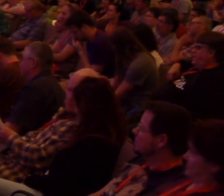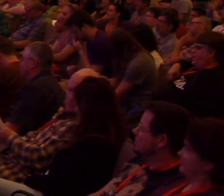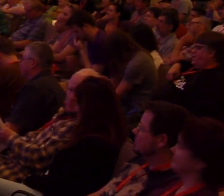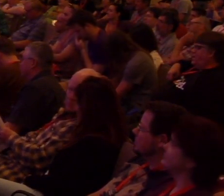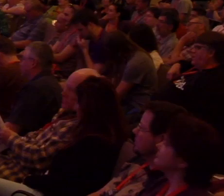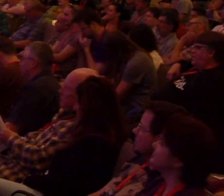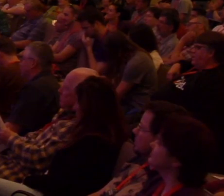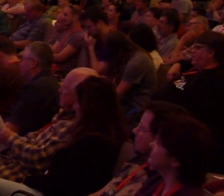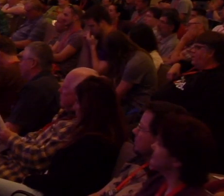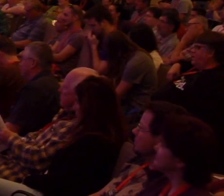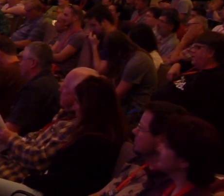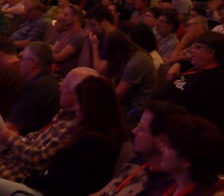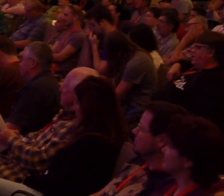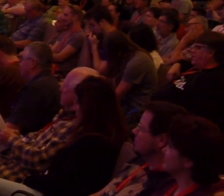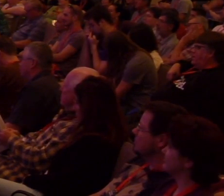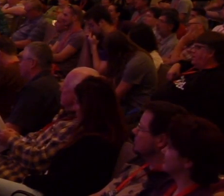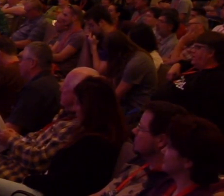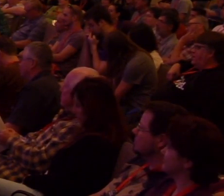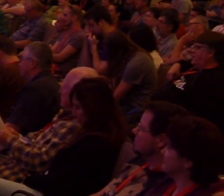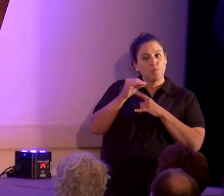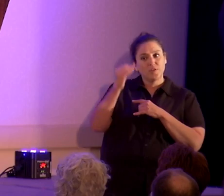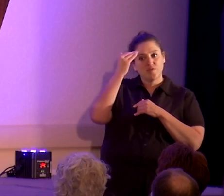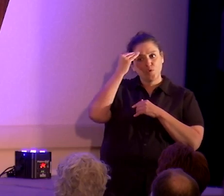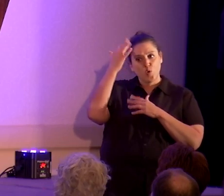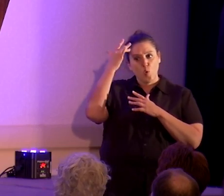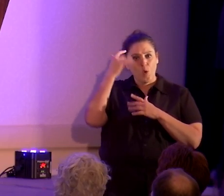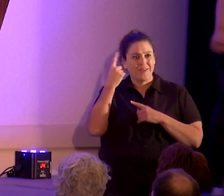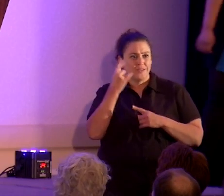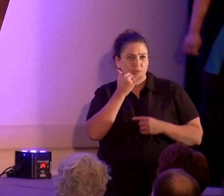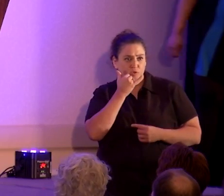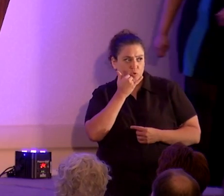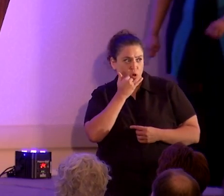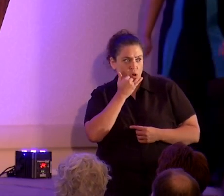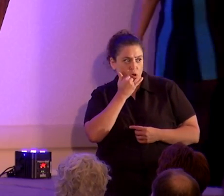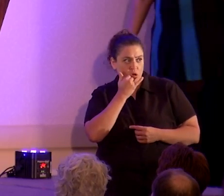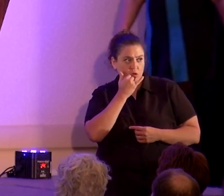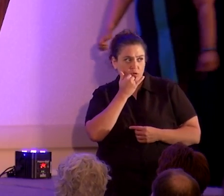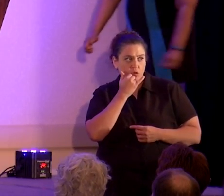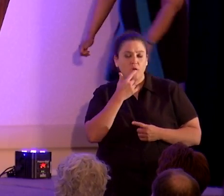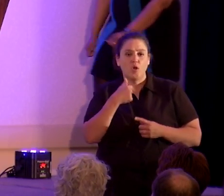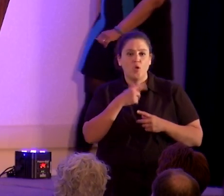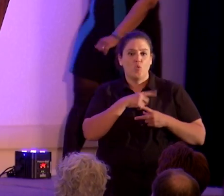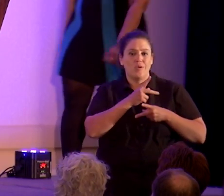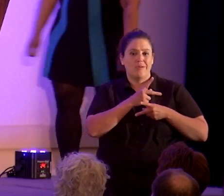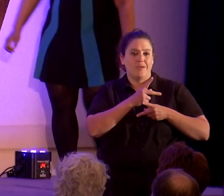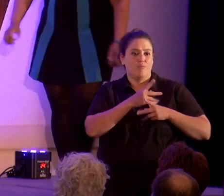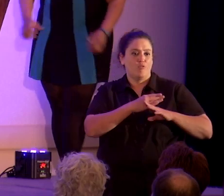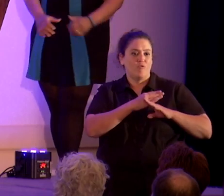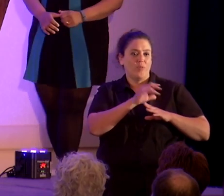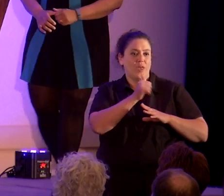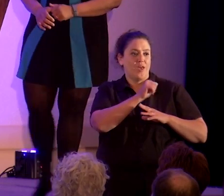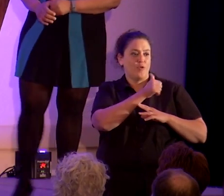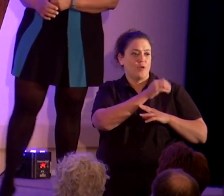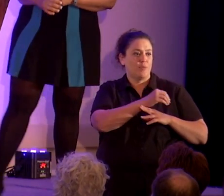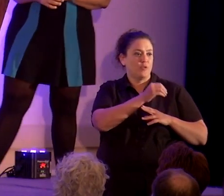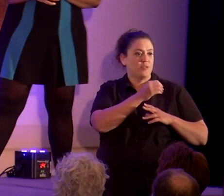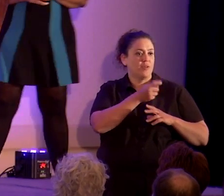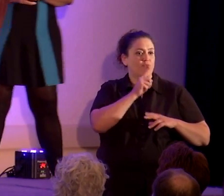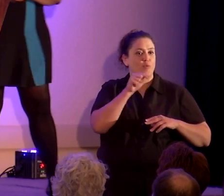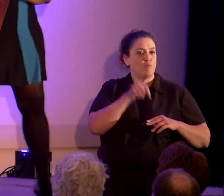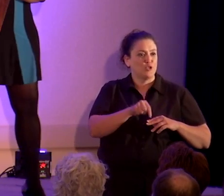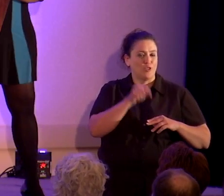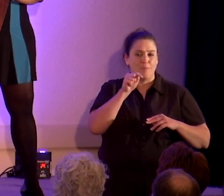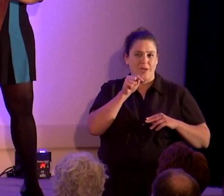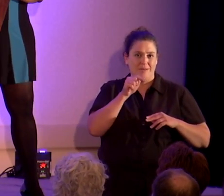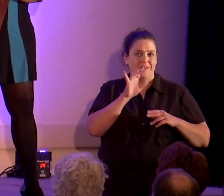that way if 90% of us know why something is wrong, we can keep that other 10% from pushing the button. So that societal